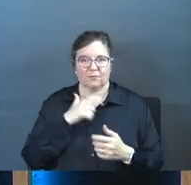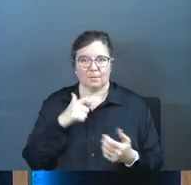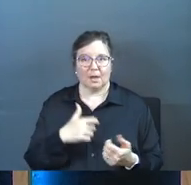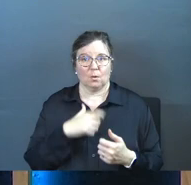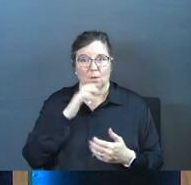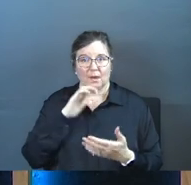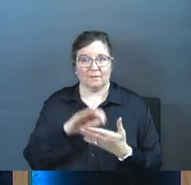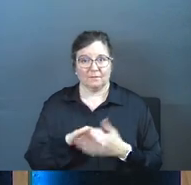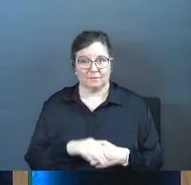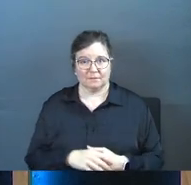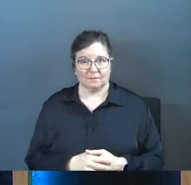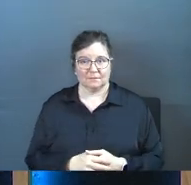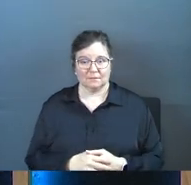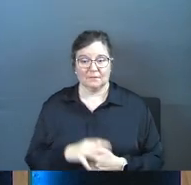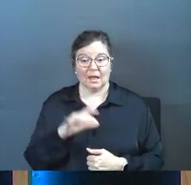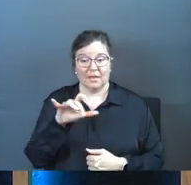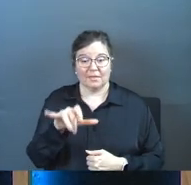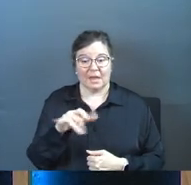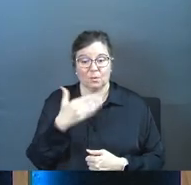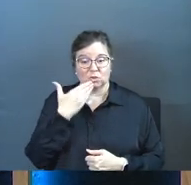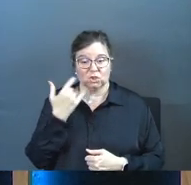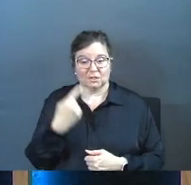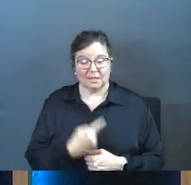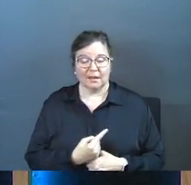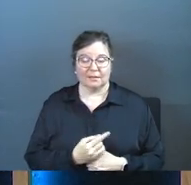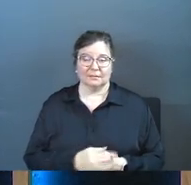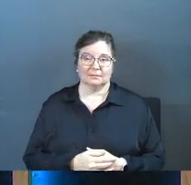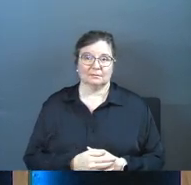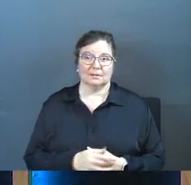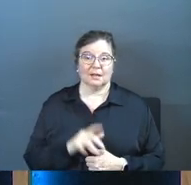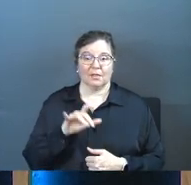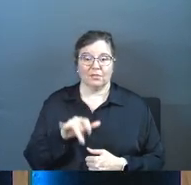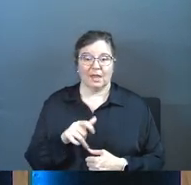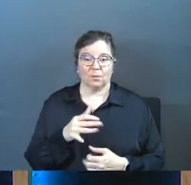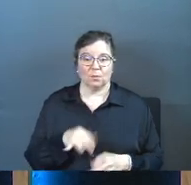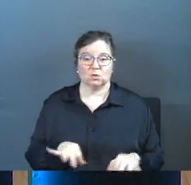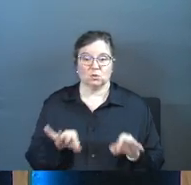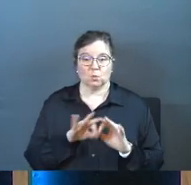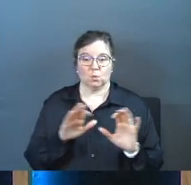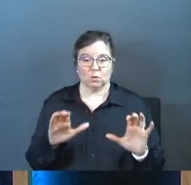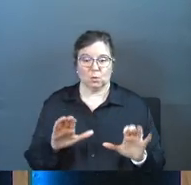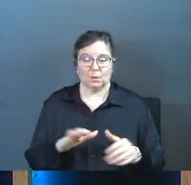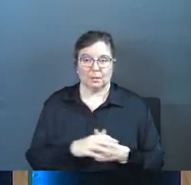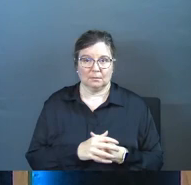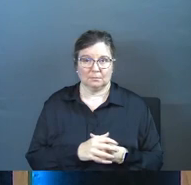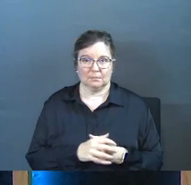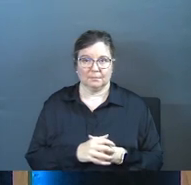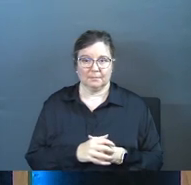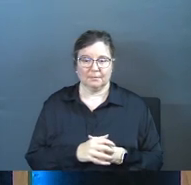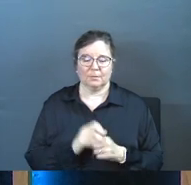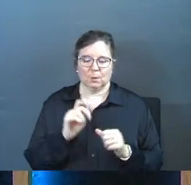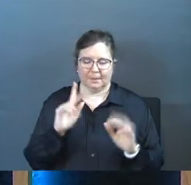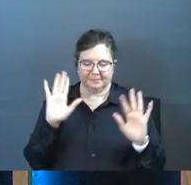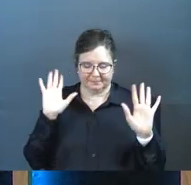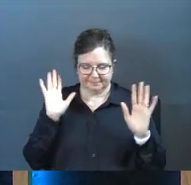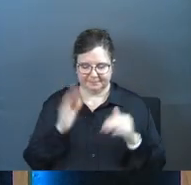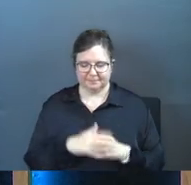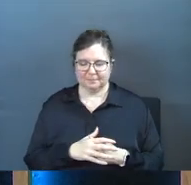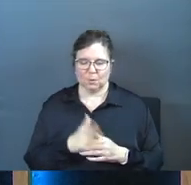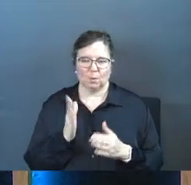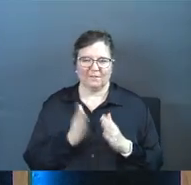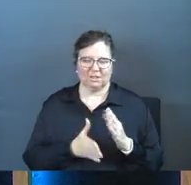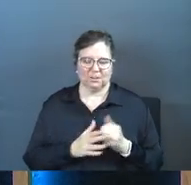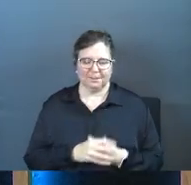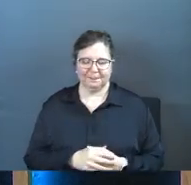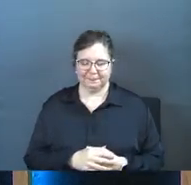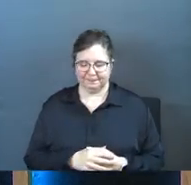wife. And that was a good day. And that was worth doing. Okay, we'll finish